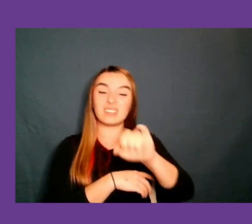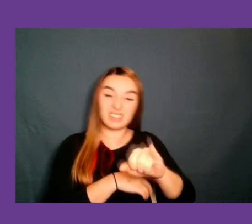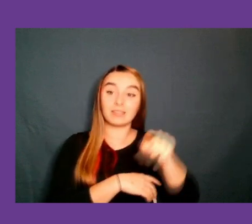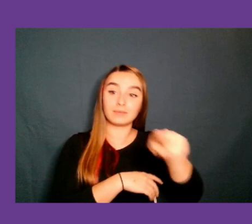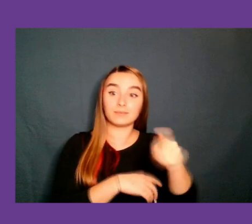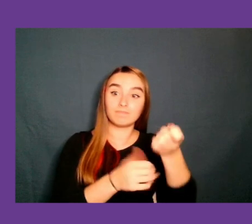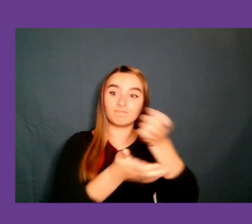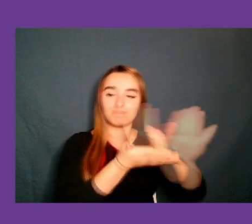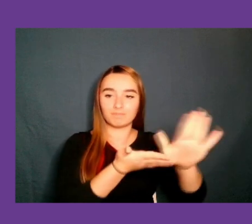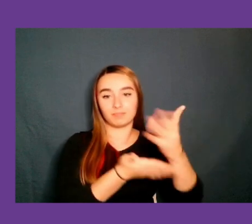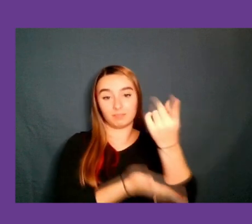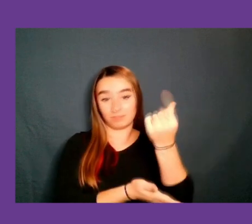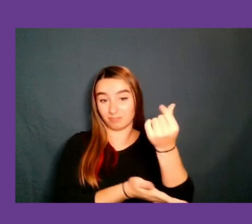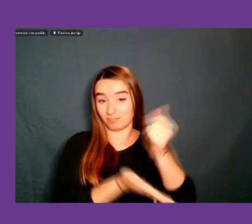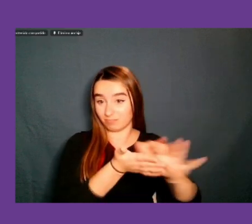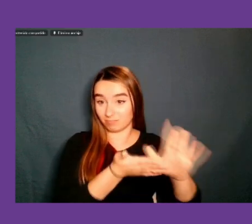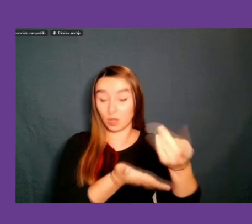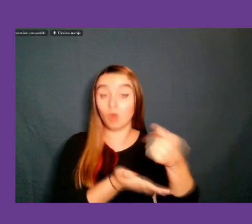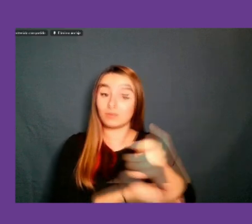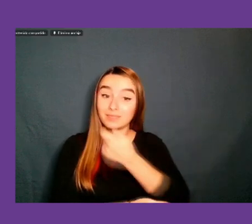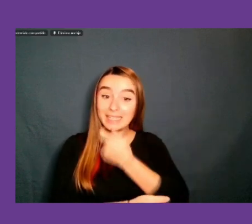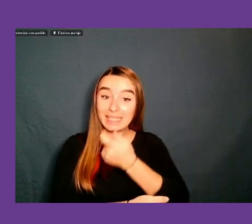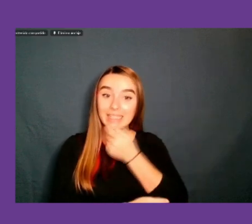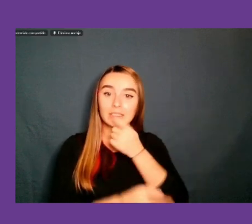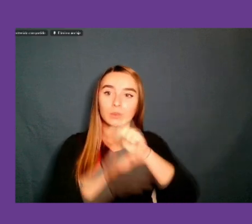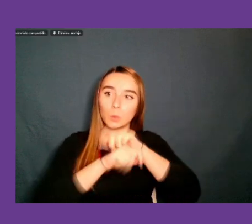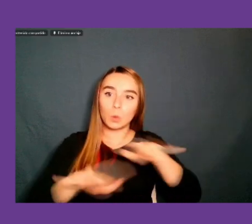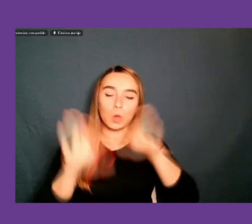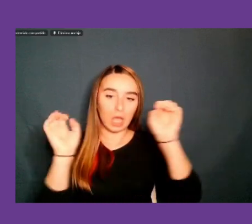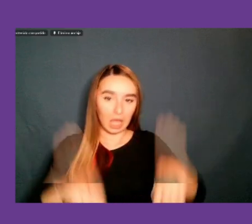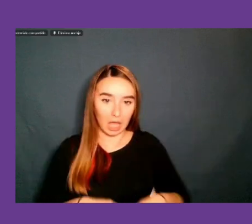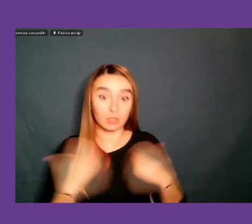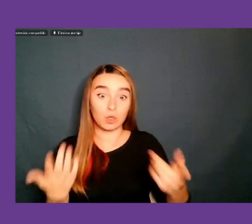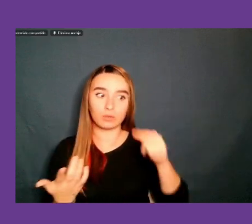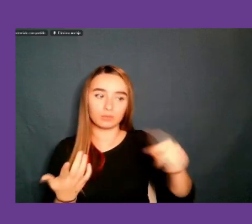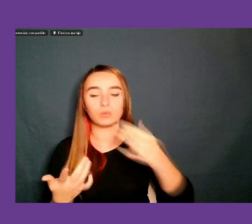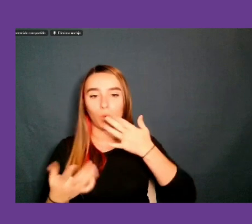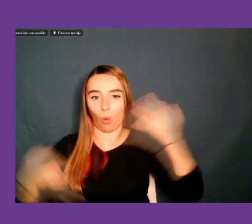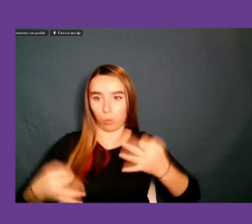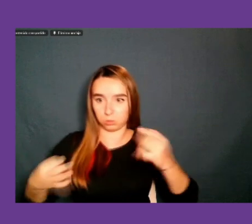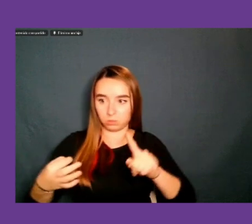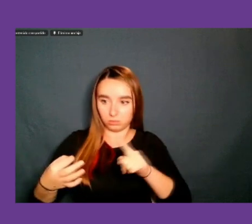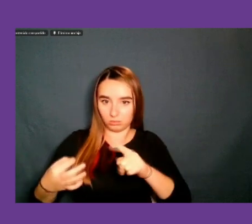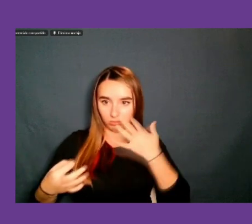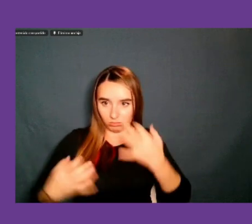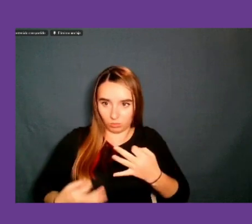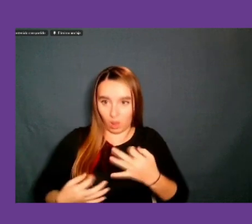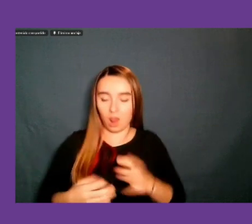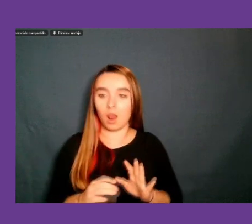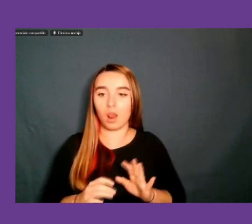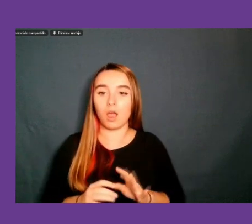this standard will be in English. So that is kind of the original, the standard, the real document here. But the